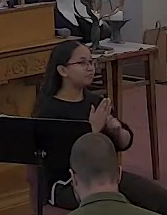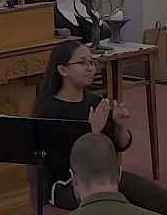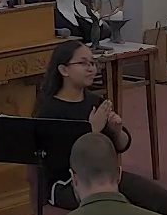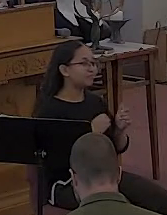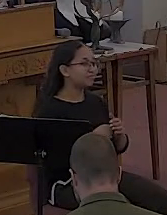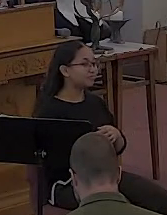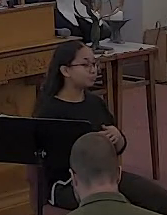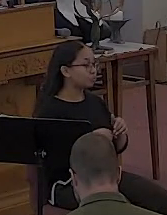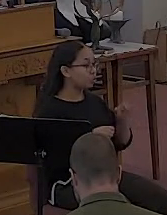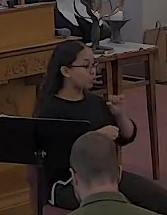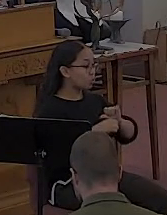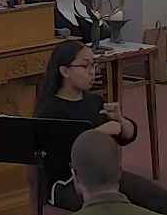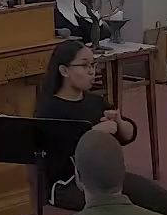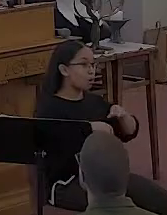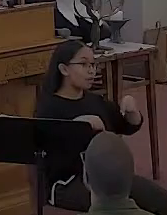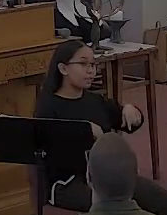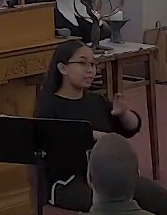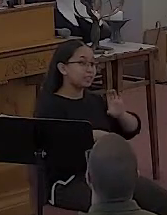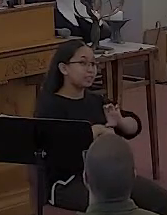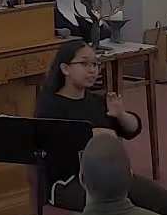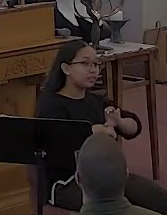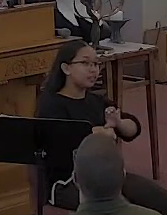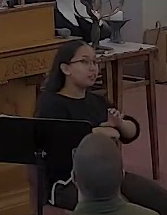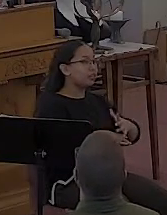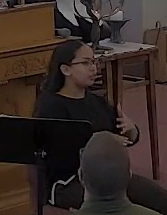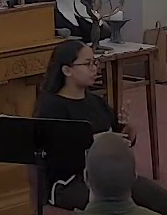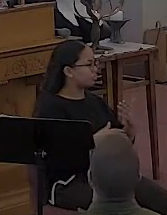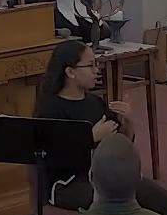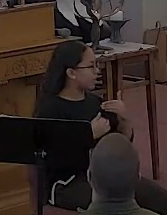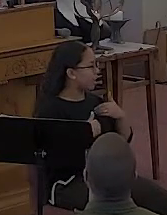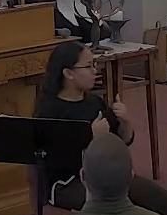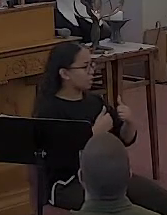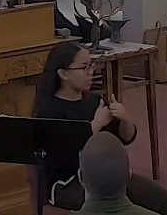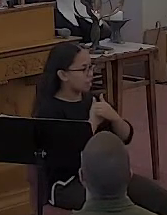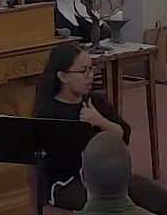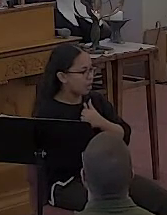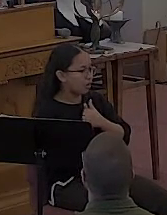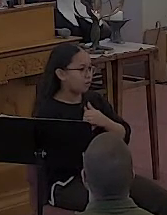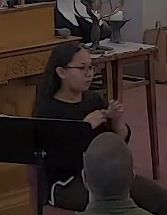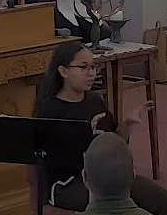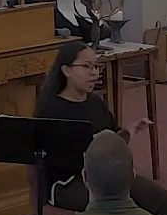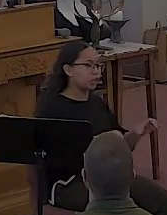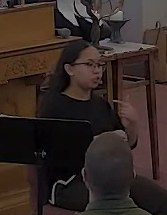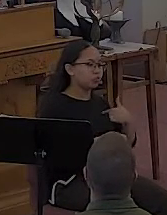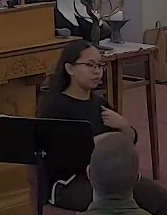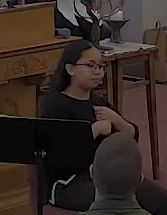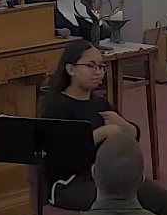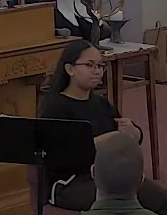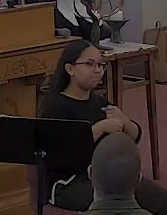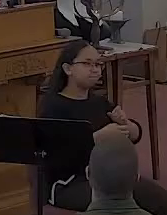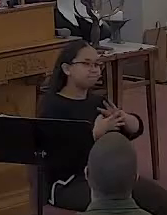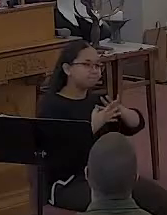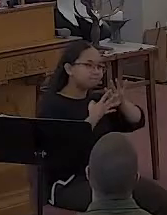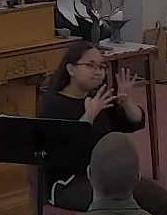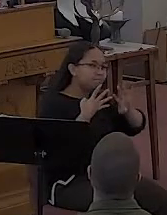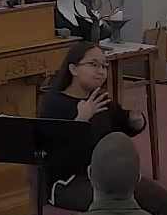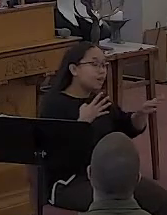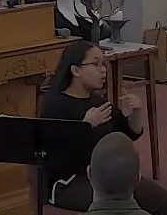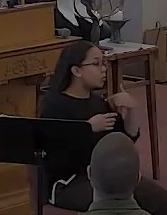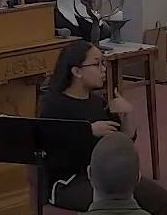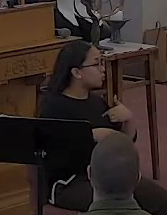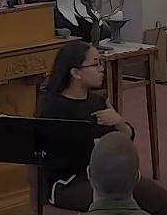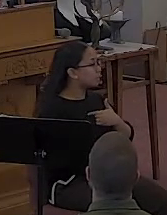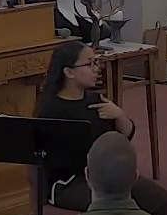congregation, which is weaving a tapestry of love and action, we dedicate our many